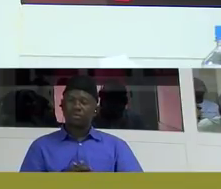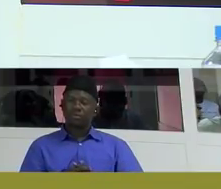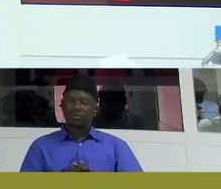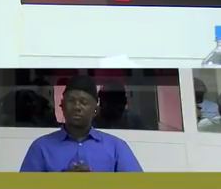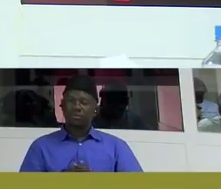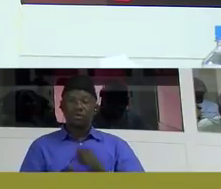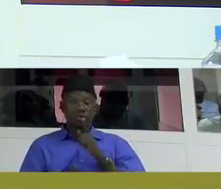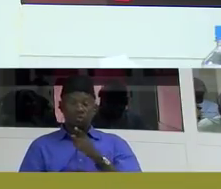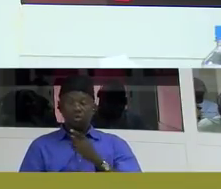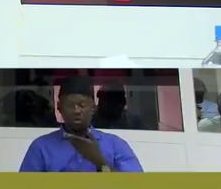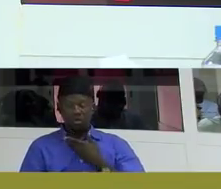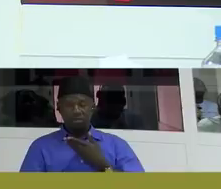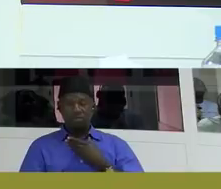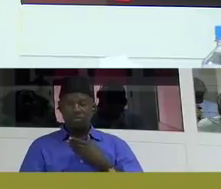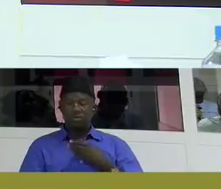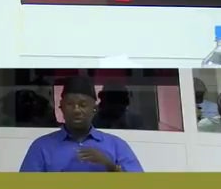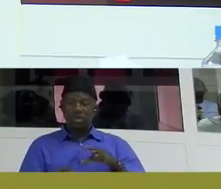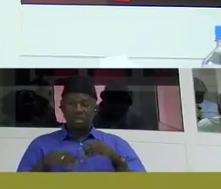their